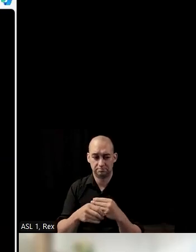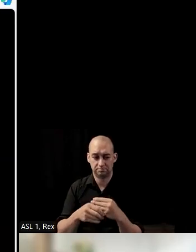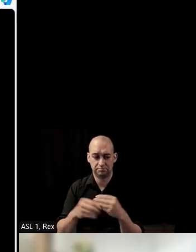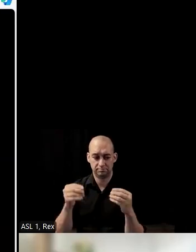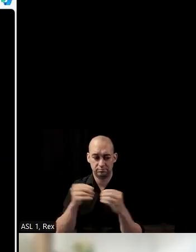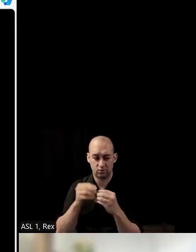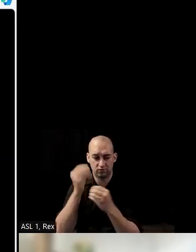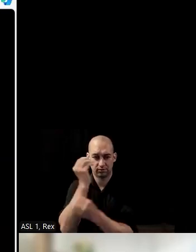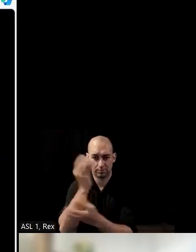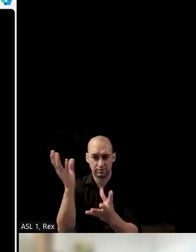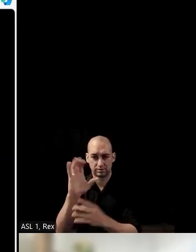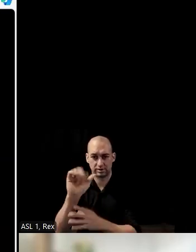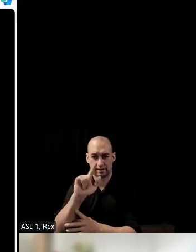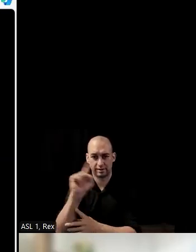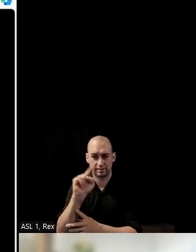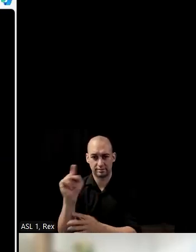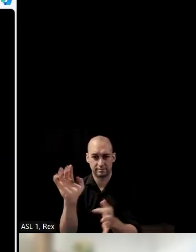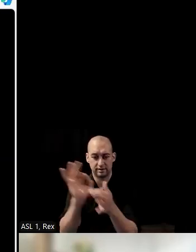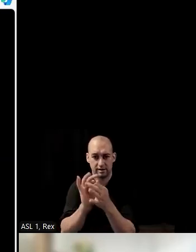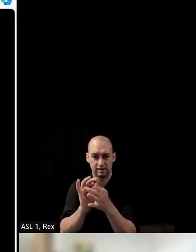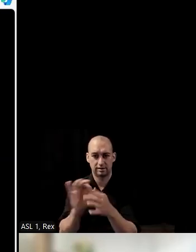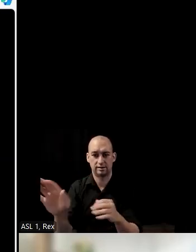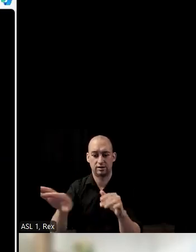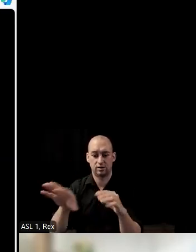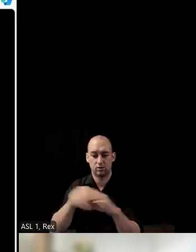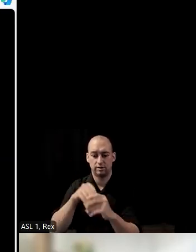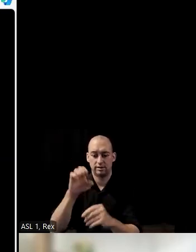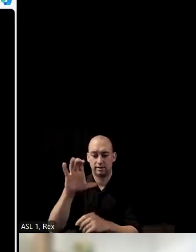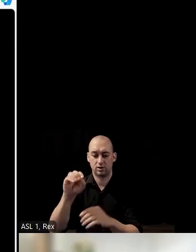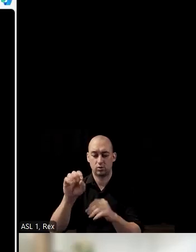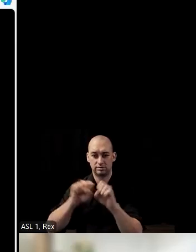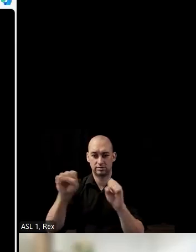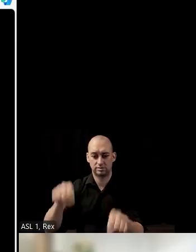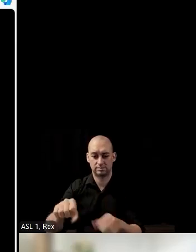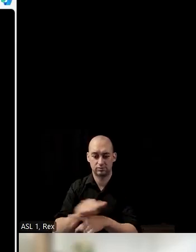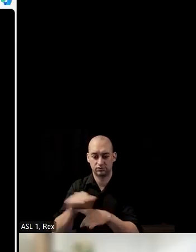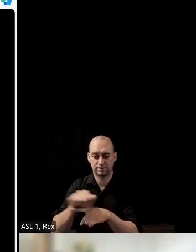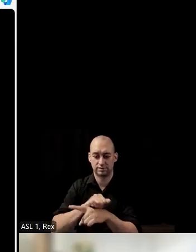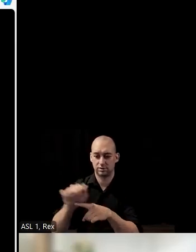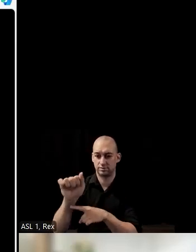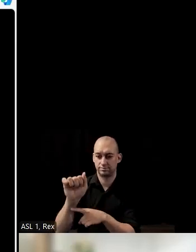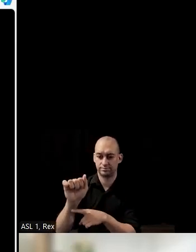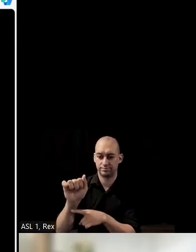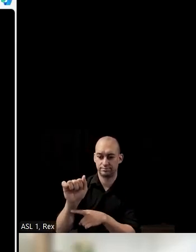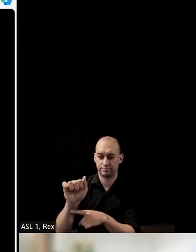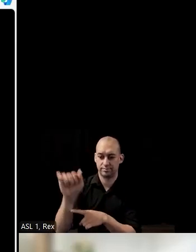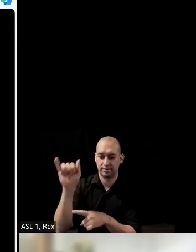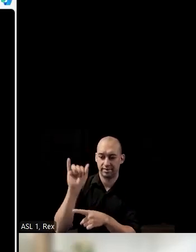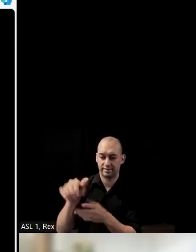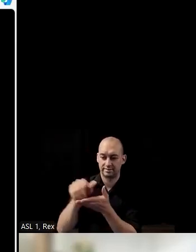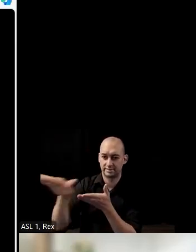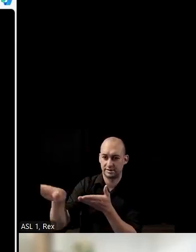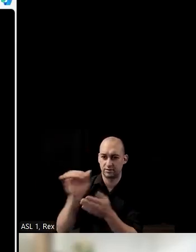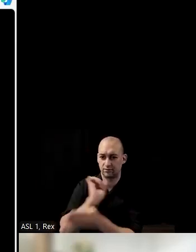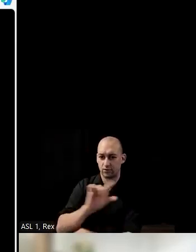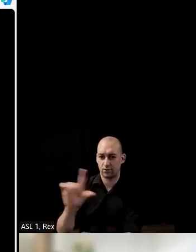for the CALS Connect, including the care ecosystem training that will be, I think, sent to all of